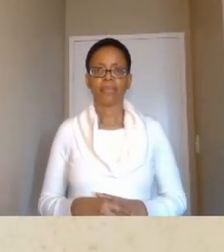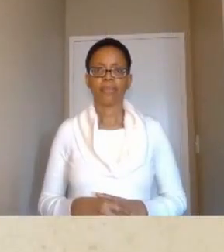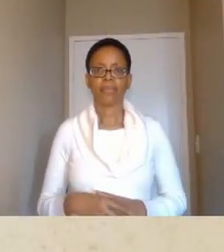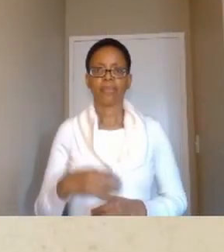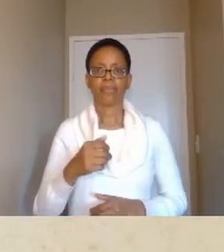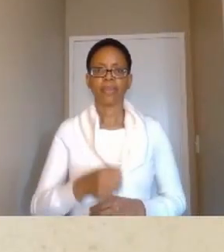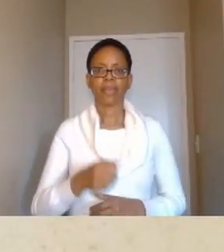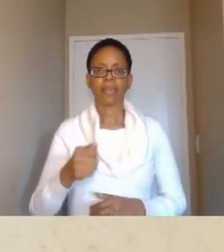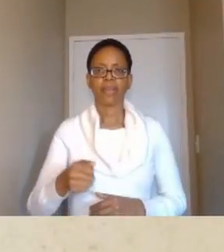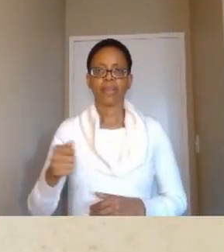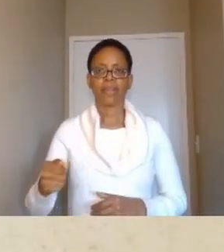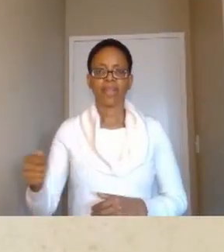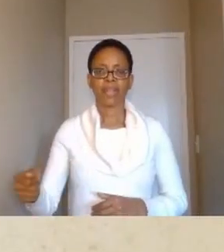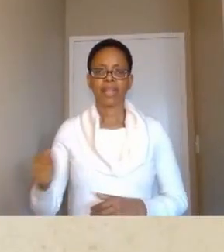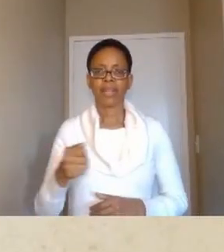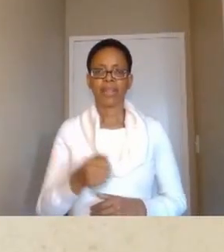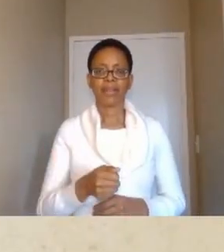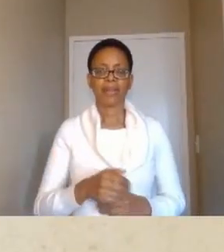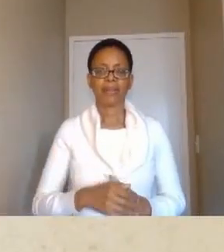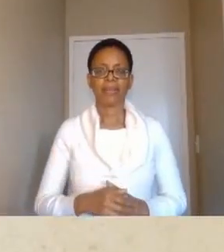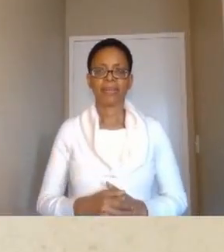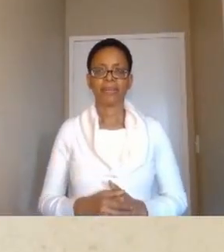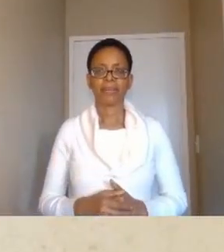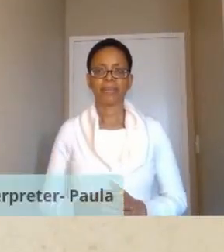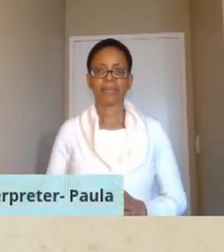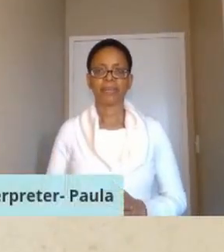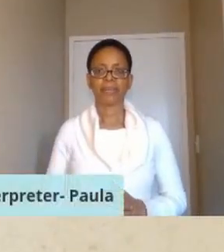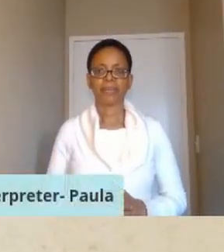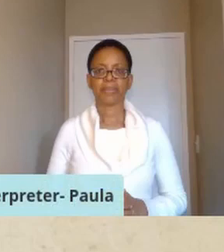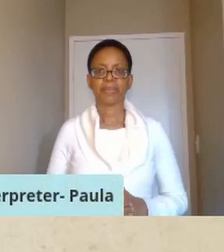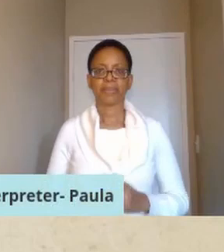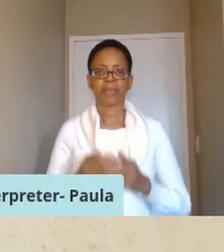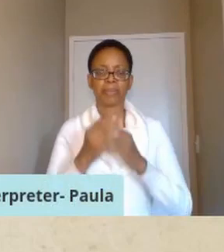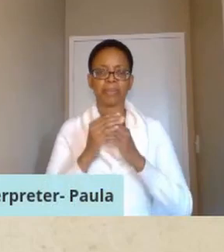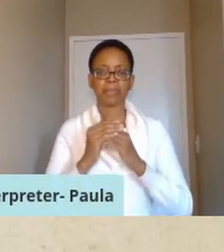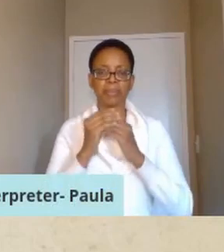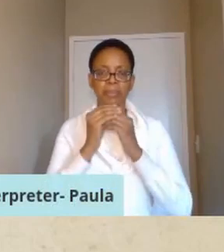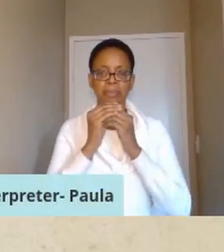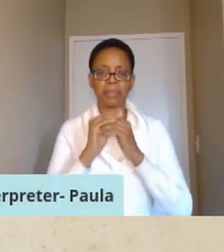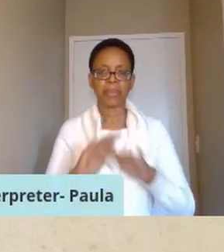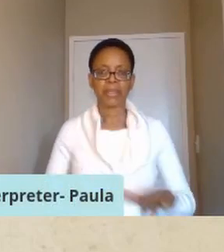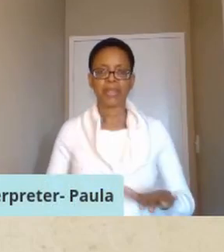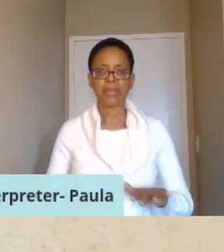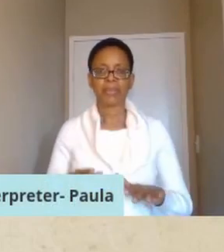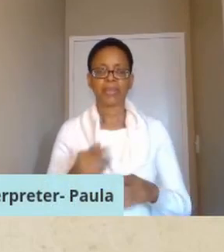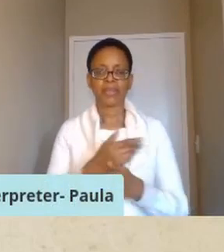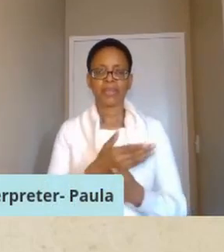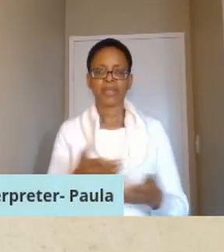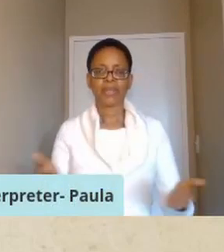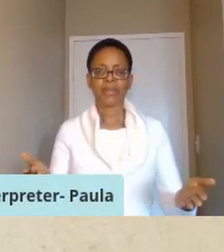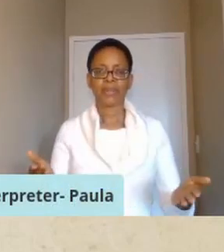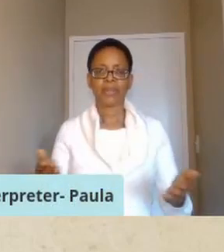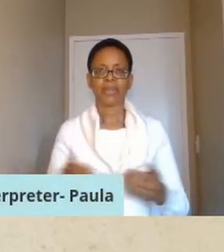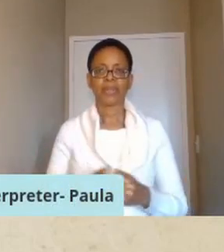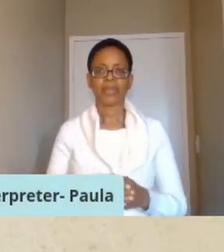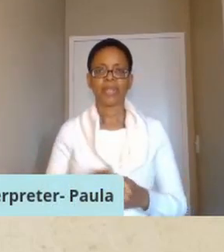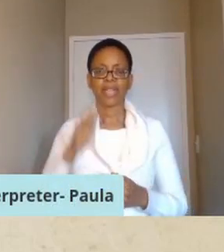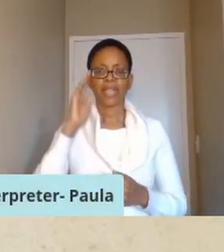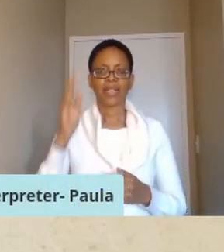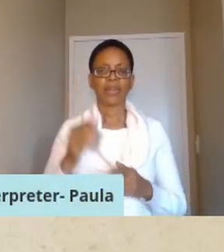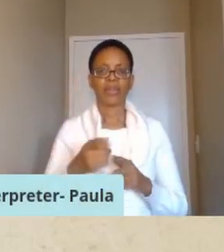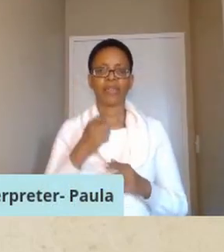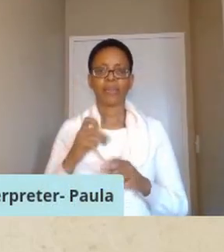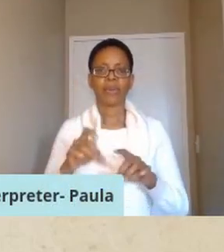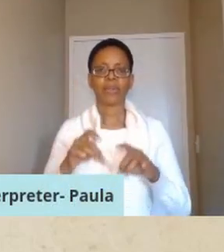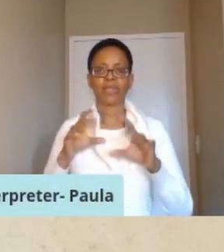Assalamu alaikum wa rahmatullahi wa barakatuh. Peace be upon you all. Greetings from Melbourne, by the way.